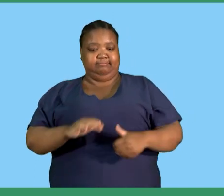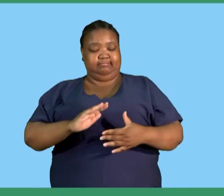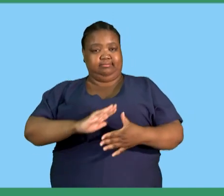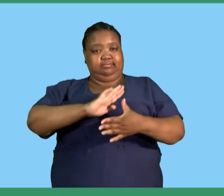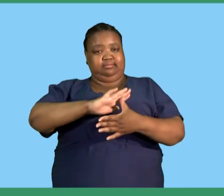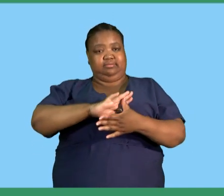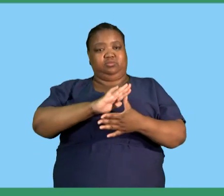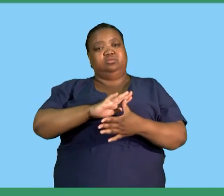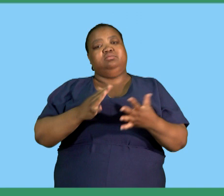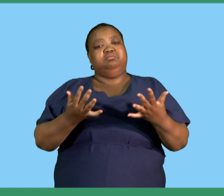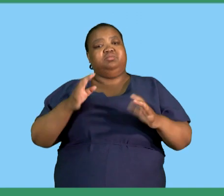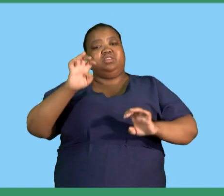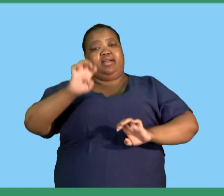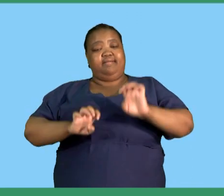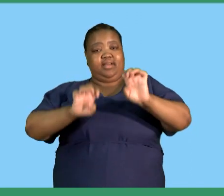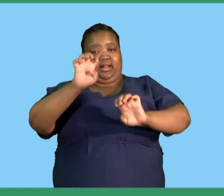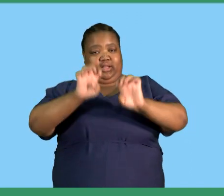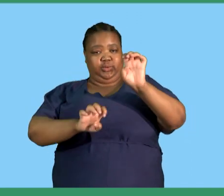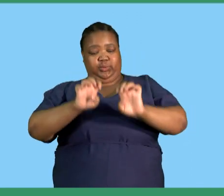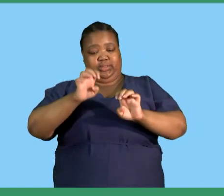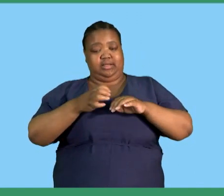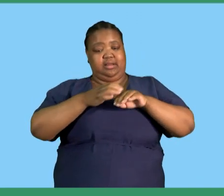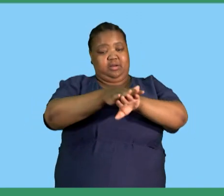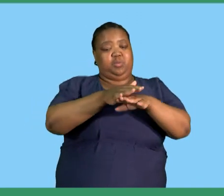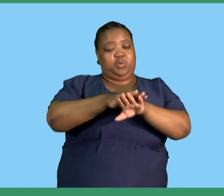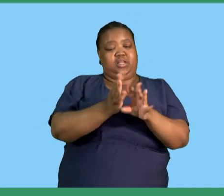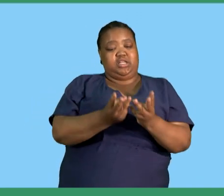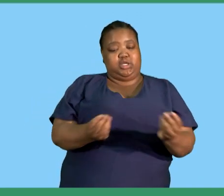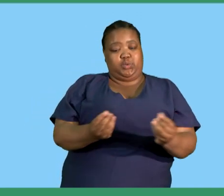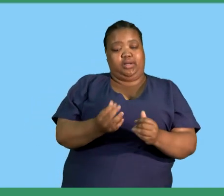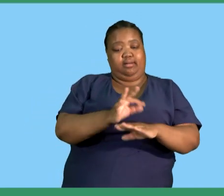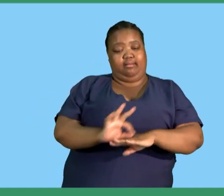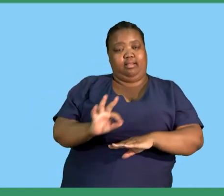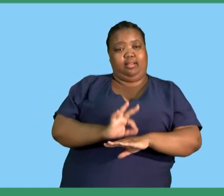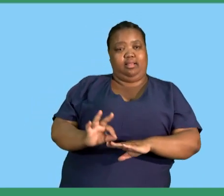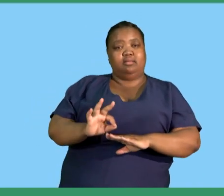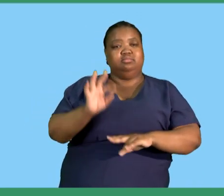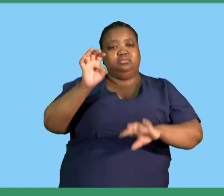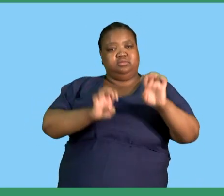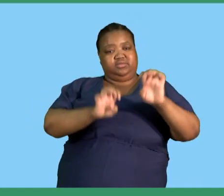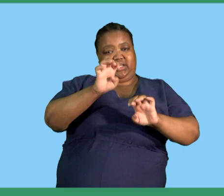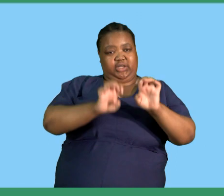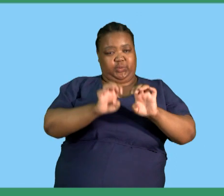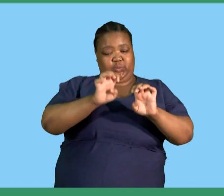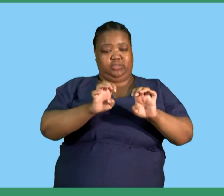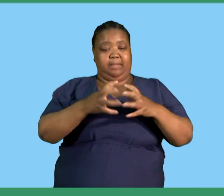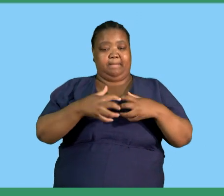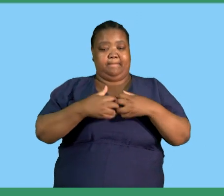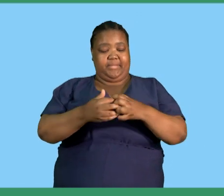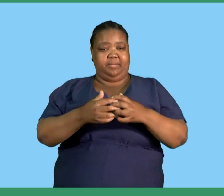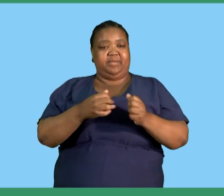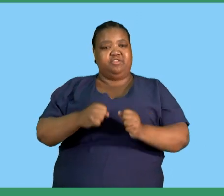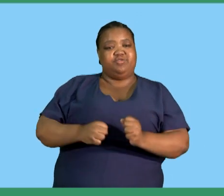you're evaluating, you're weighing it, you're looking at the positives and the negatives of the implemented solution. And then you're going to formulate